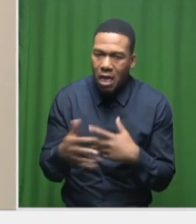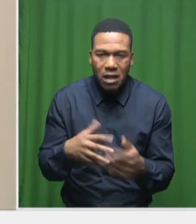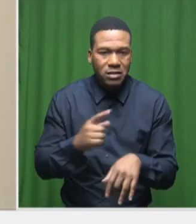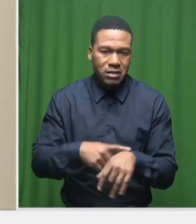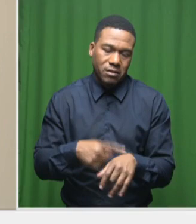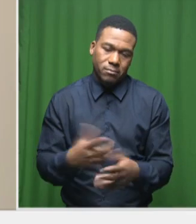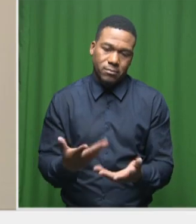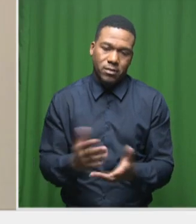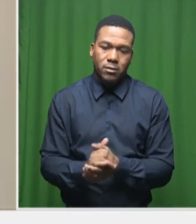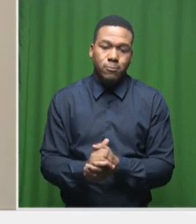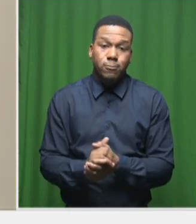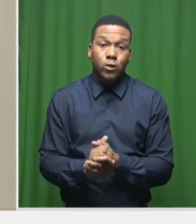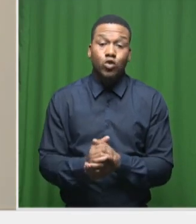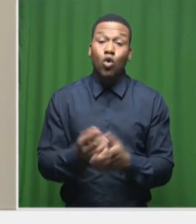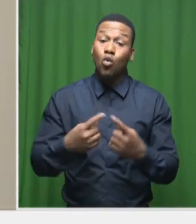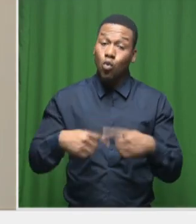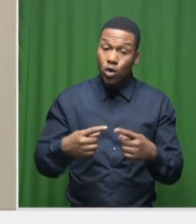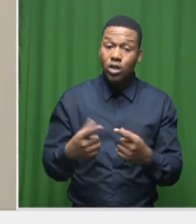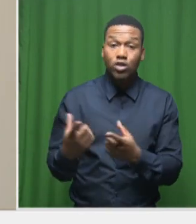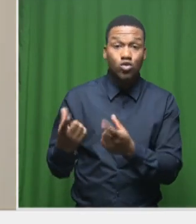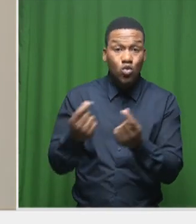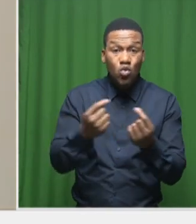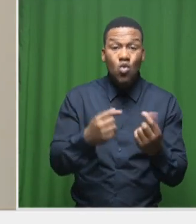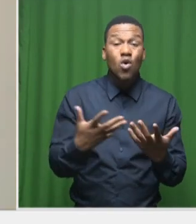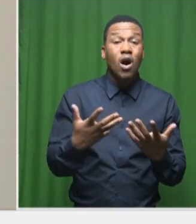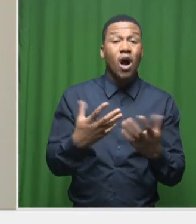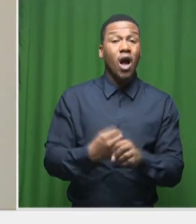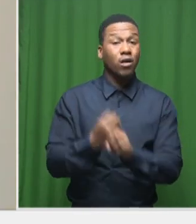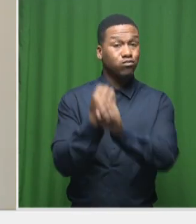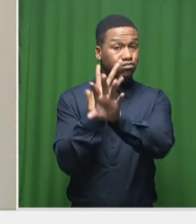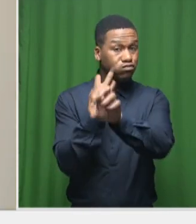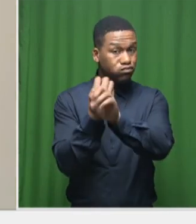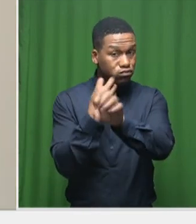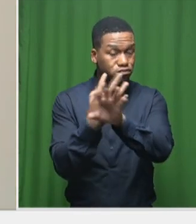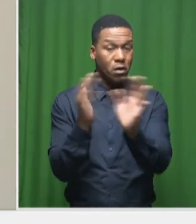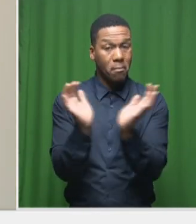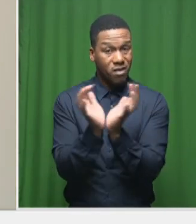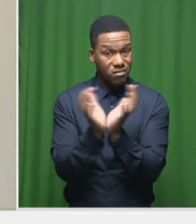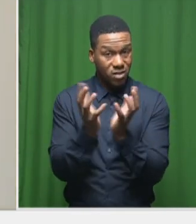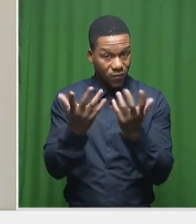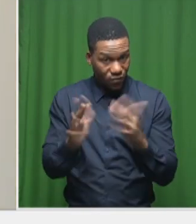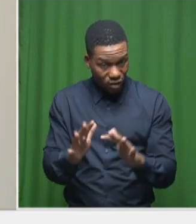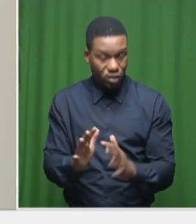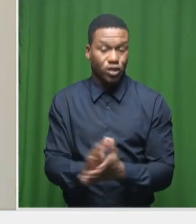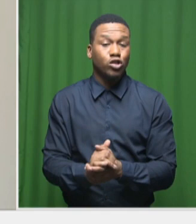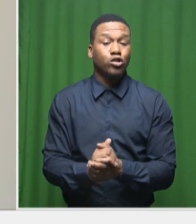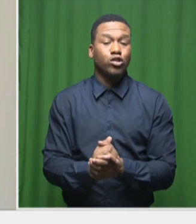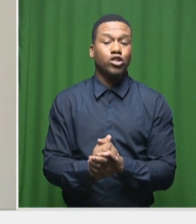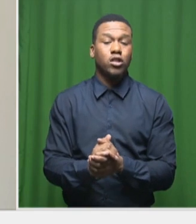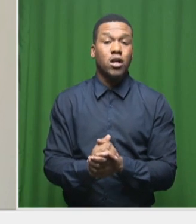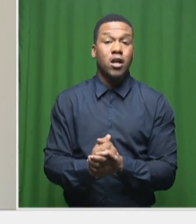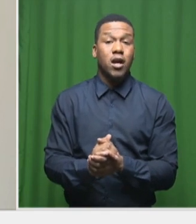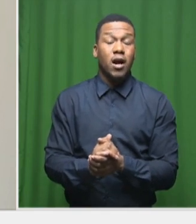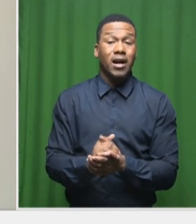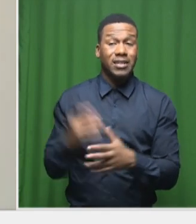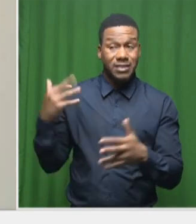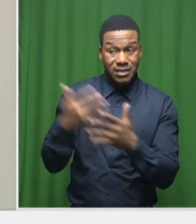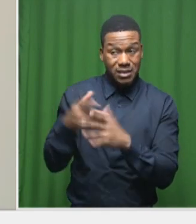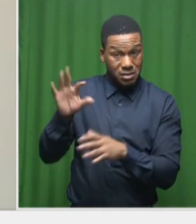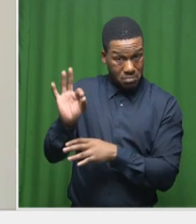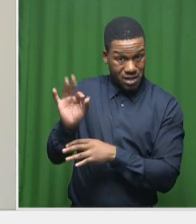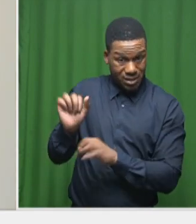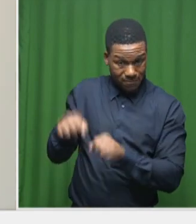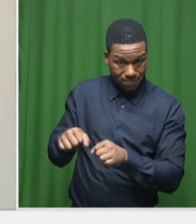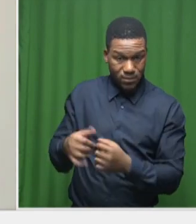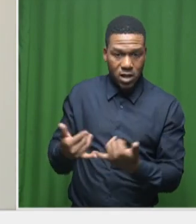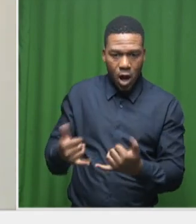industry. So we've been doing webinars since Monday, and today will be our fourth one, where we're really detailing